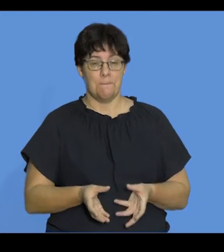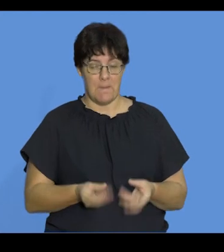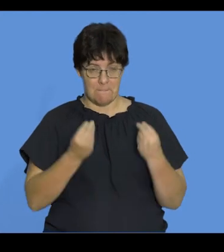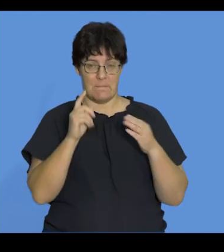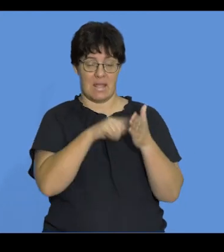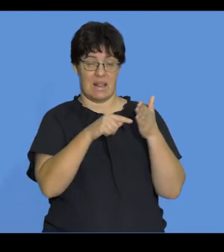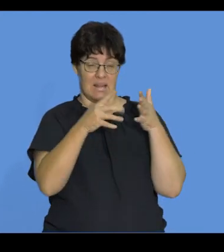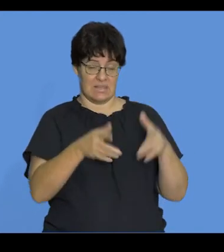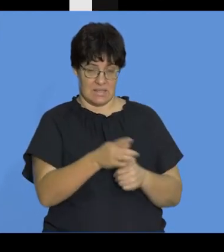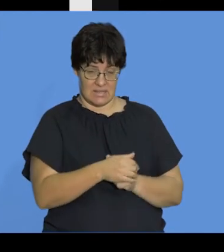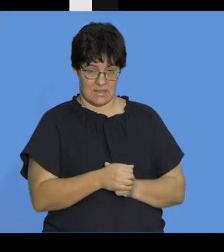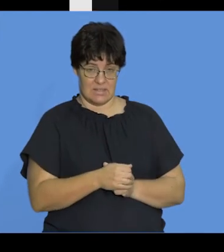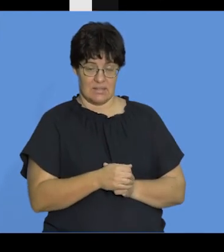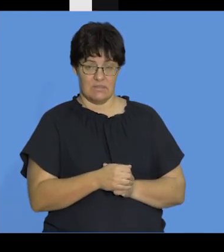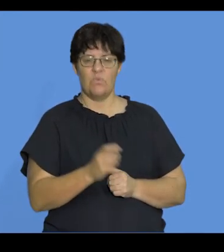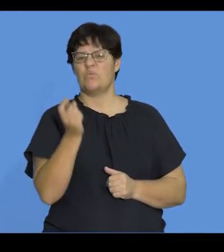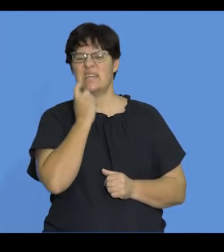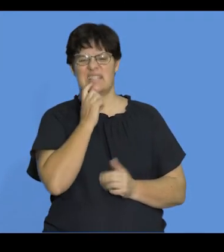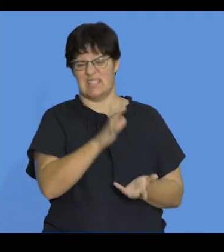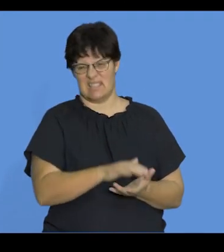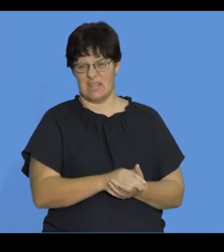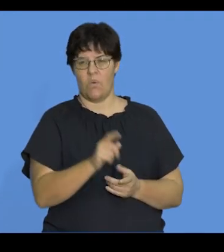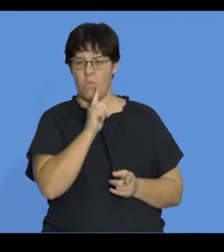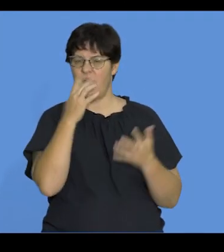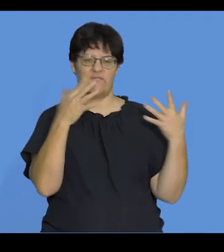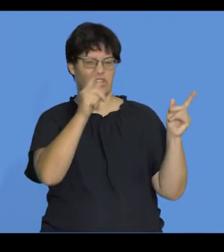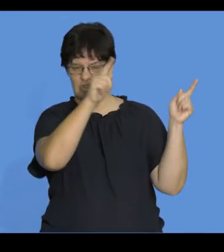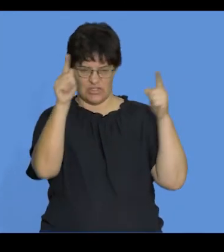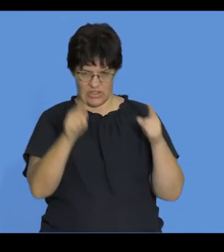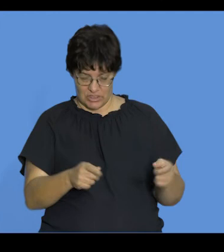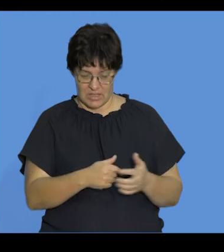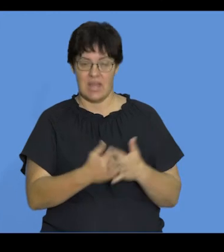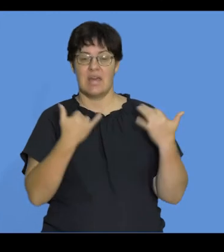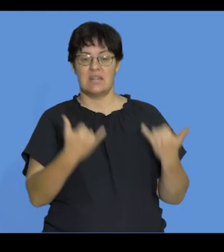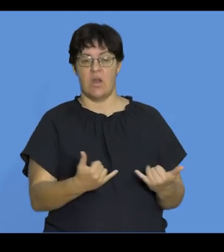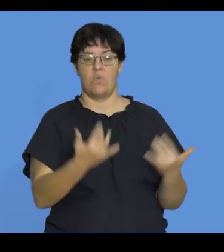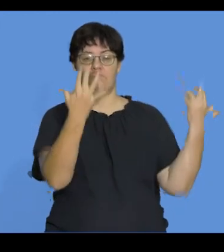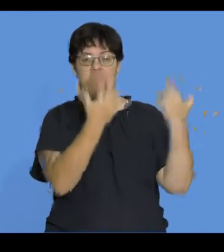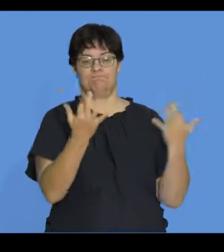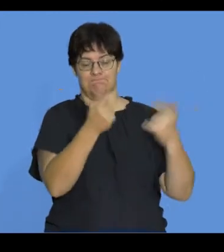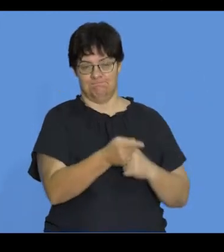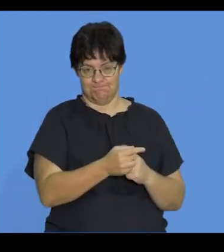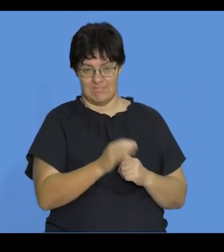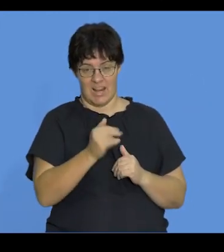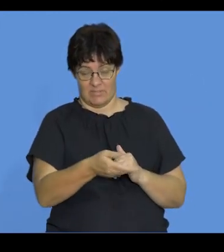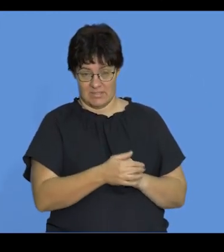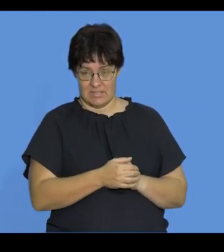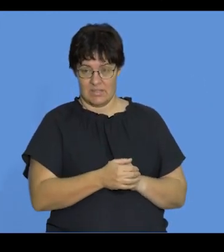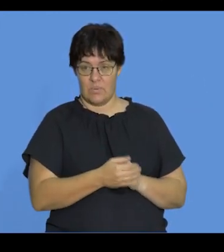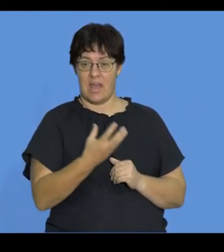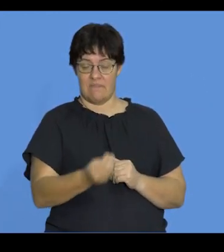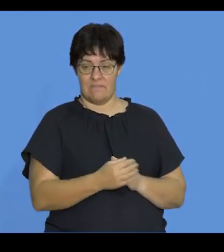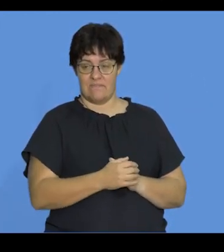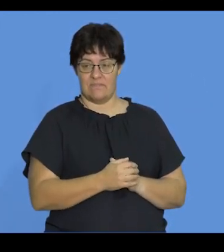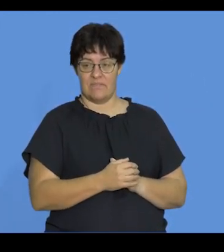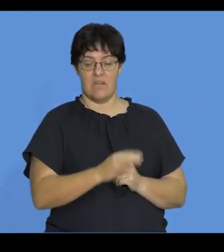to our calculator, this is the easy part because we've done all the science. Now it's just the calculation that's left. What